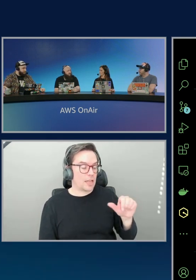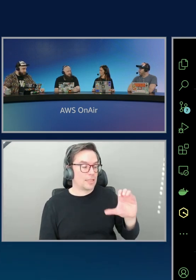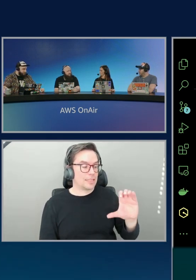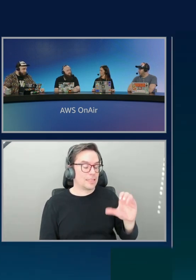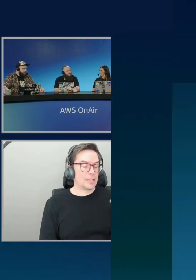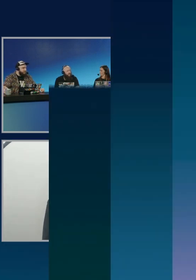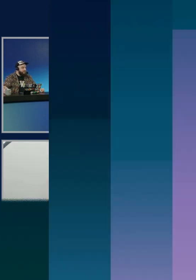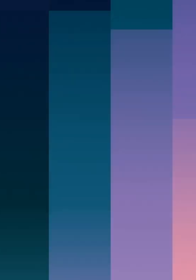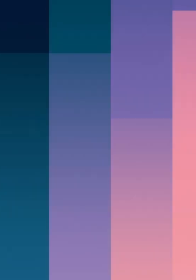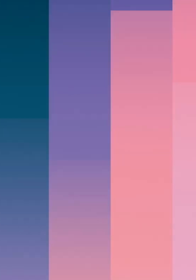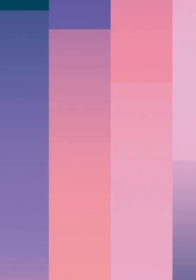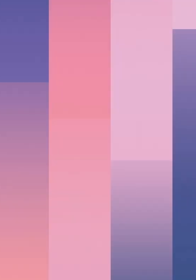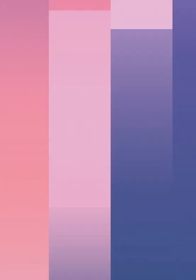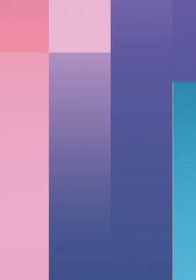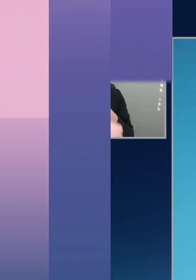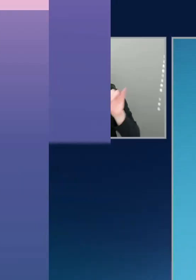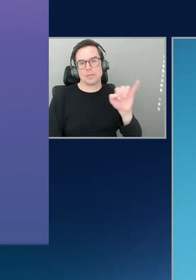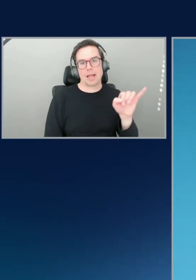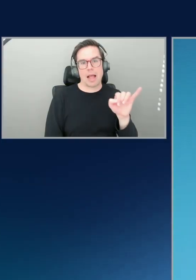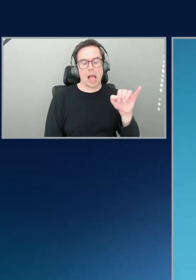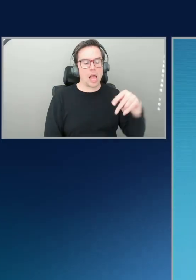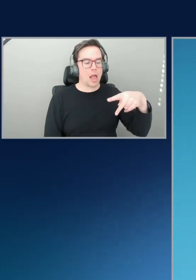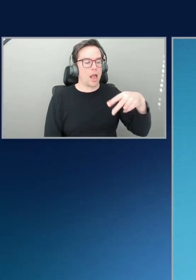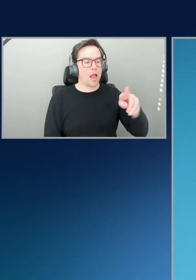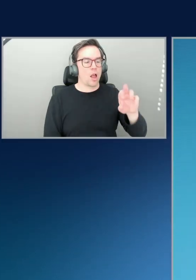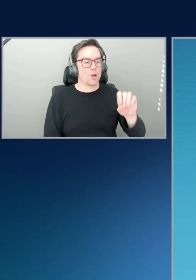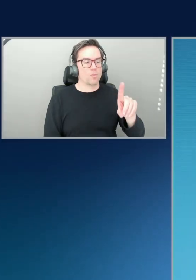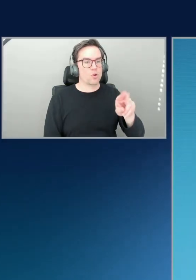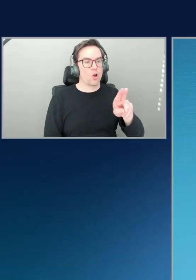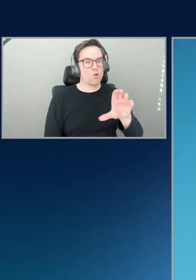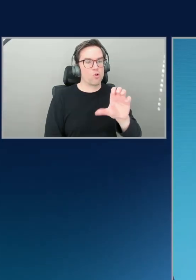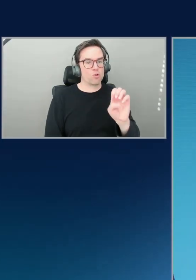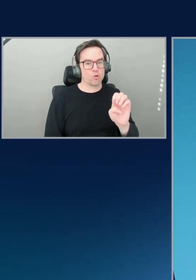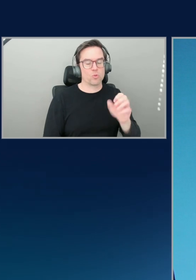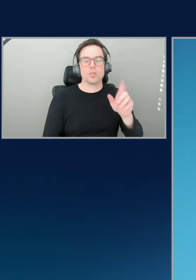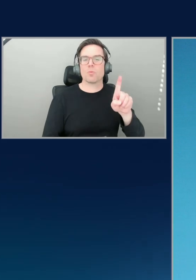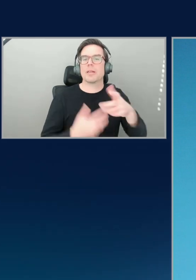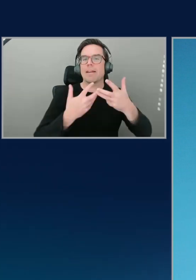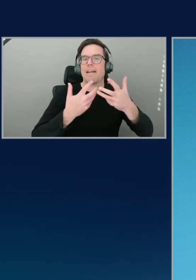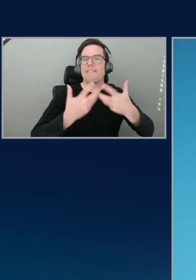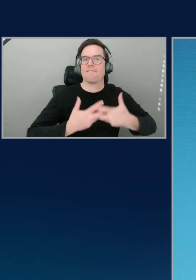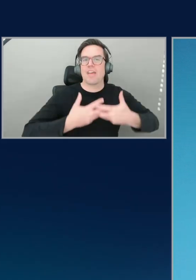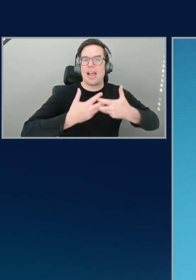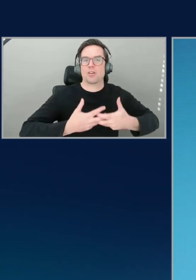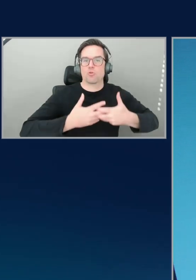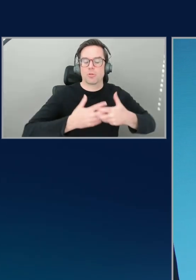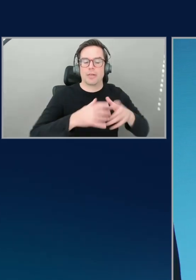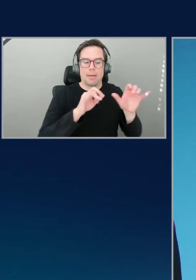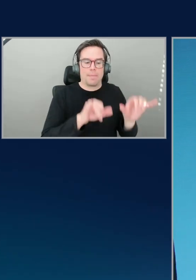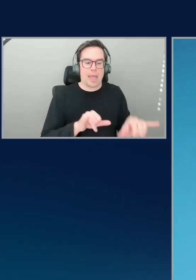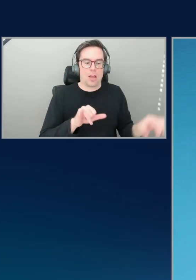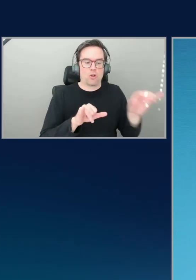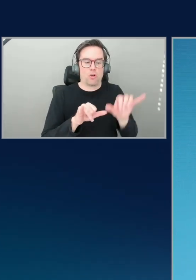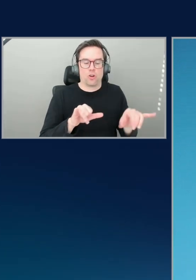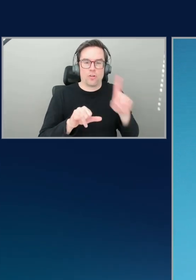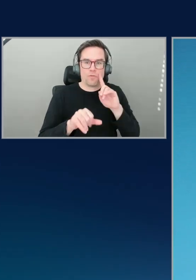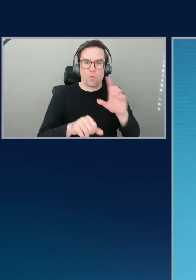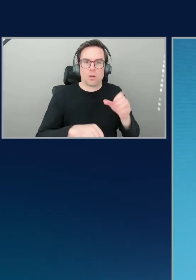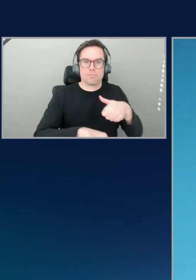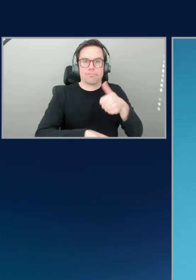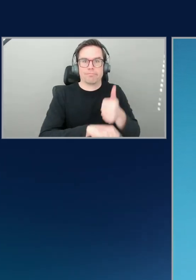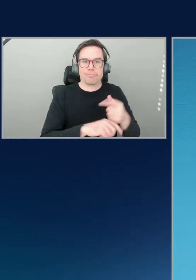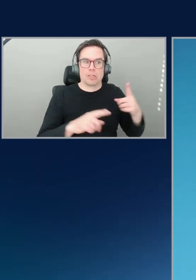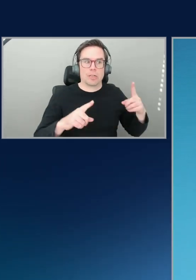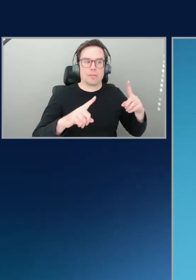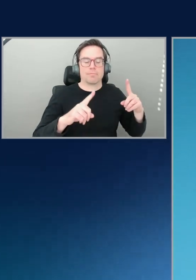factory? Yeah, we need a factory pattern to implement the concrete versions of these abstract produce